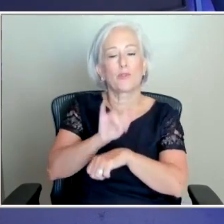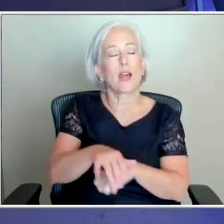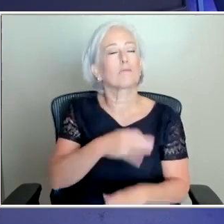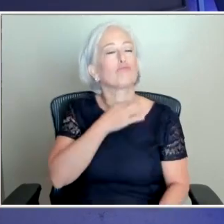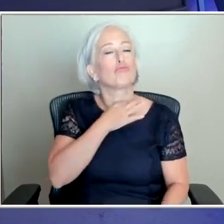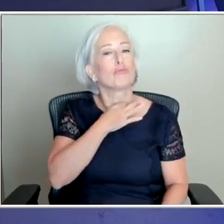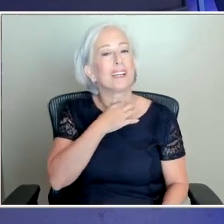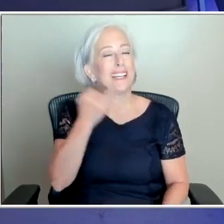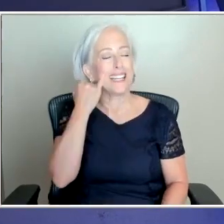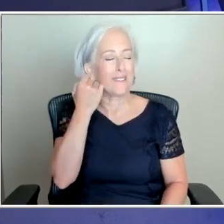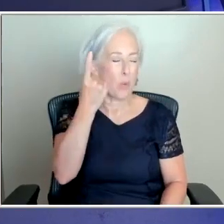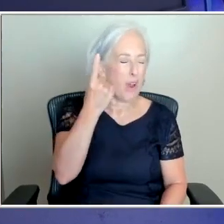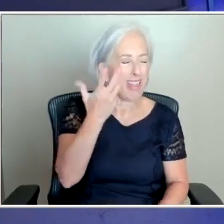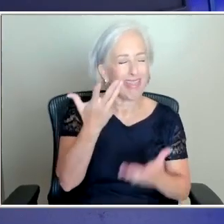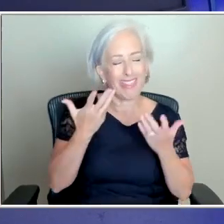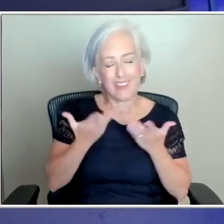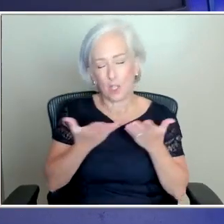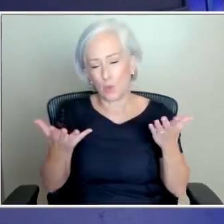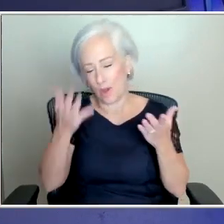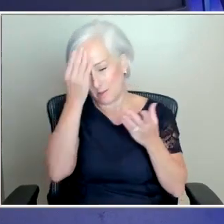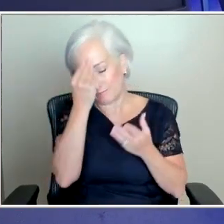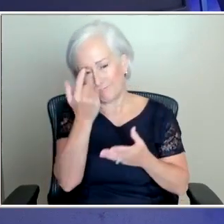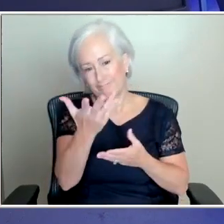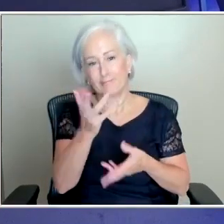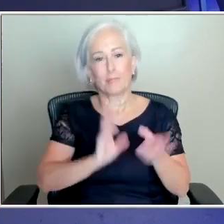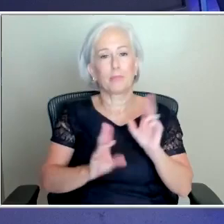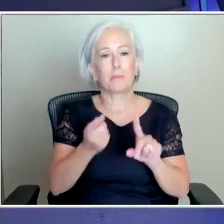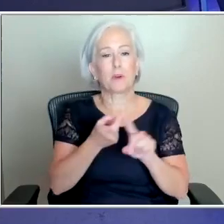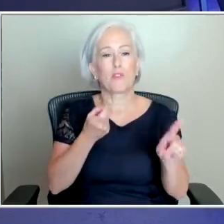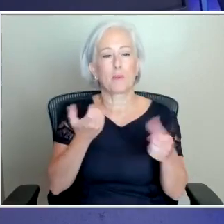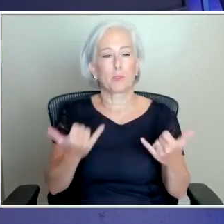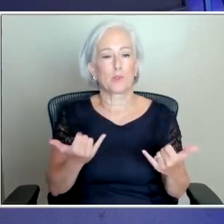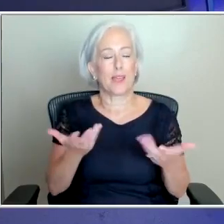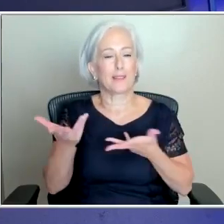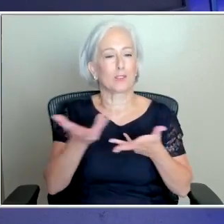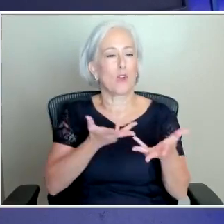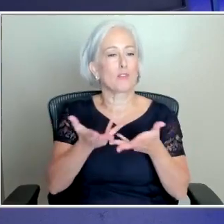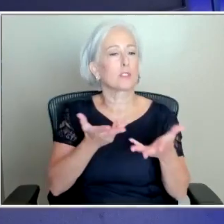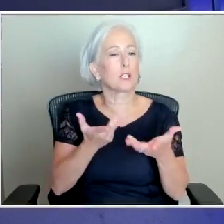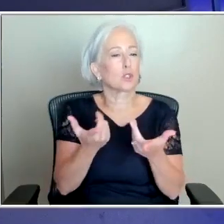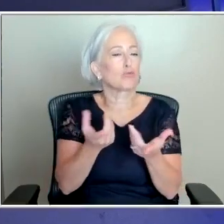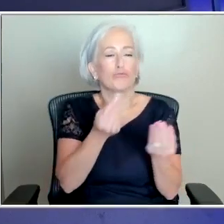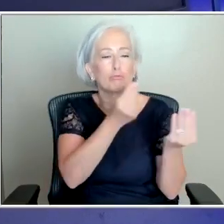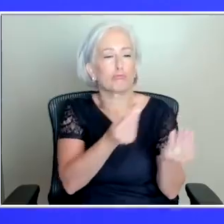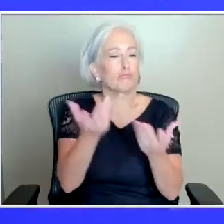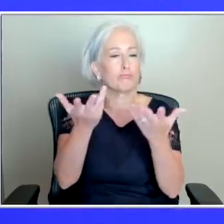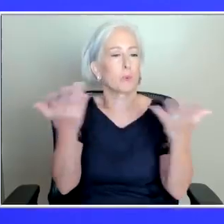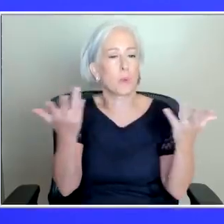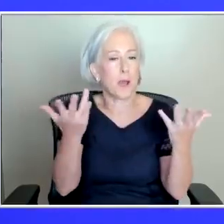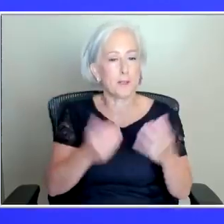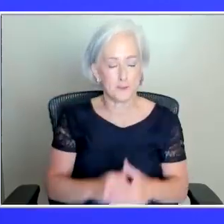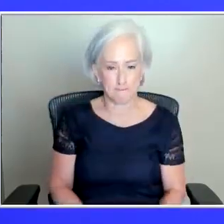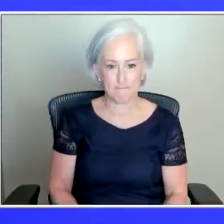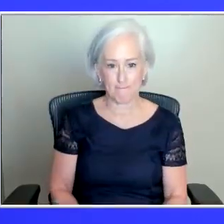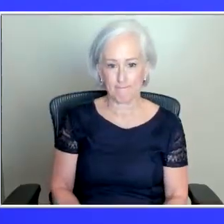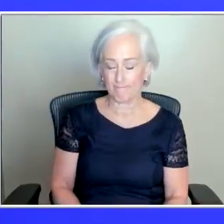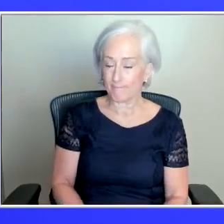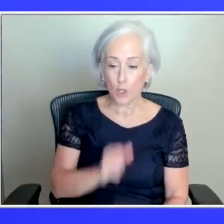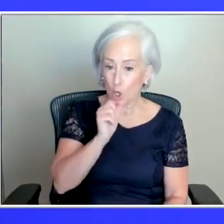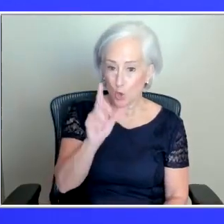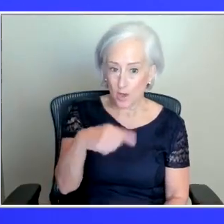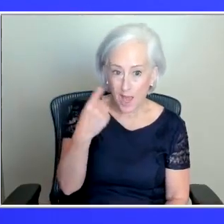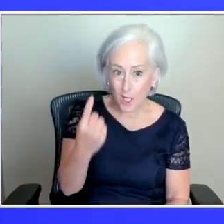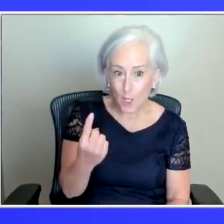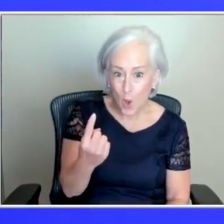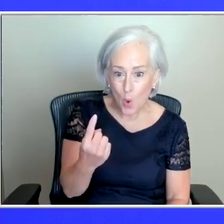big takeaway you want folks to have from this conversation today, Dr. McCulloch, what would it be? Really, you're not alone, and we are